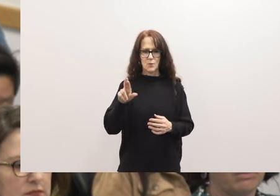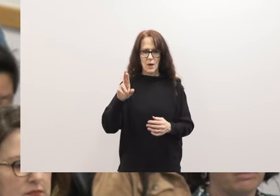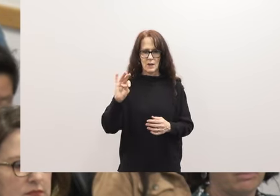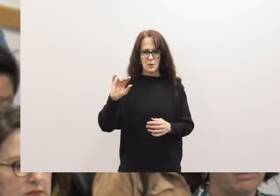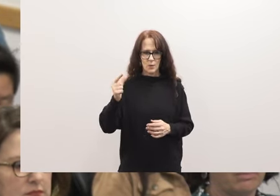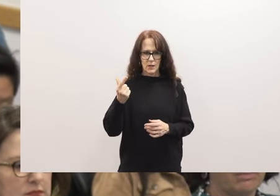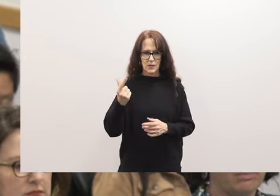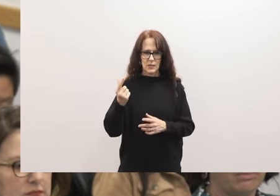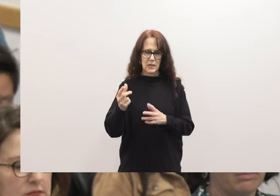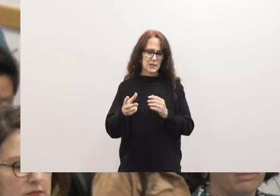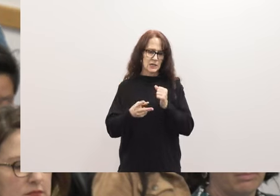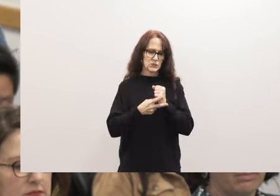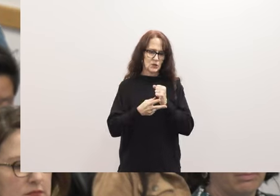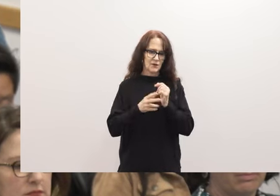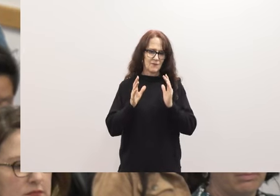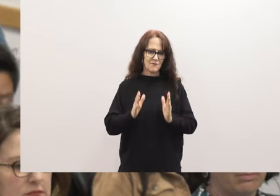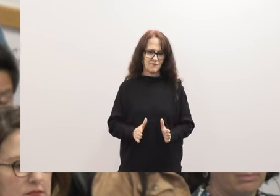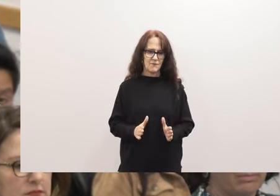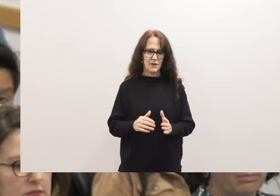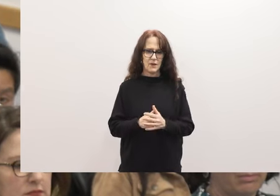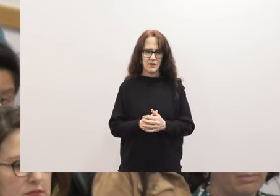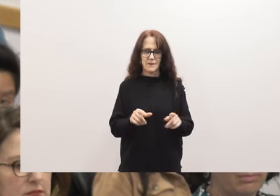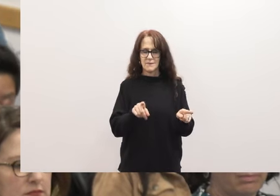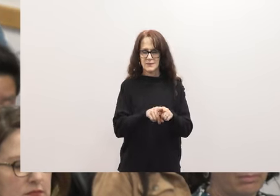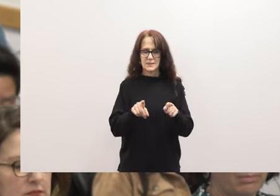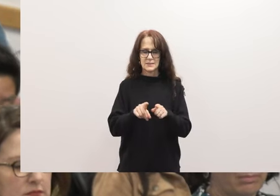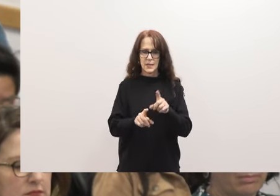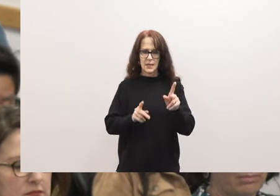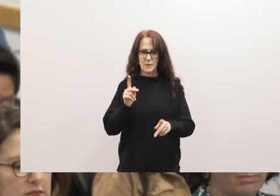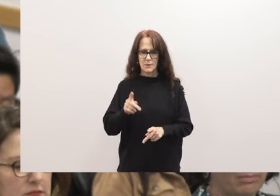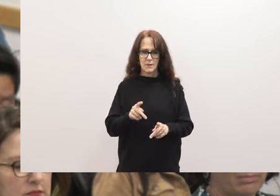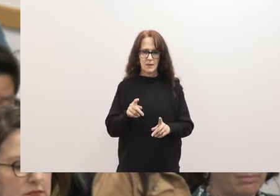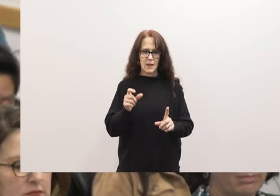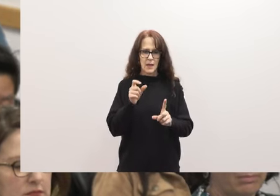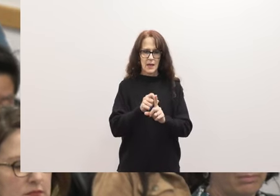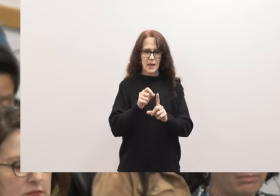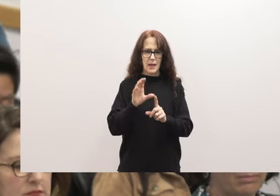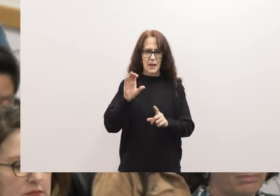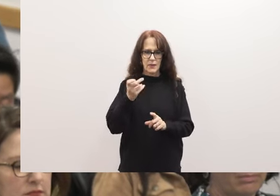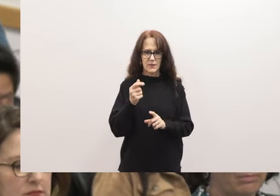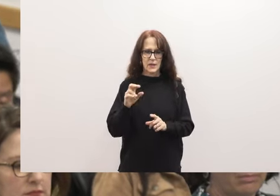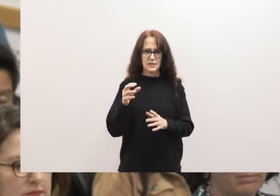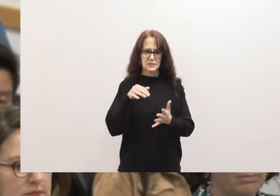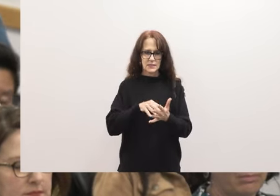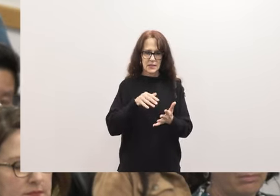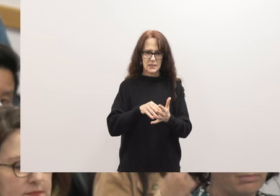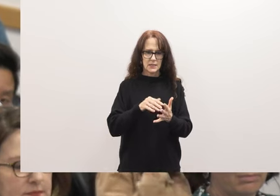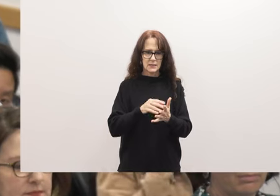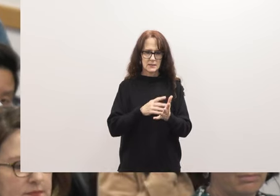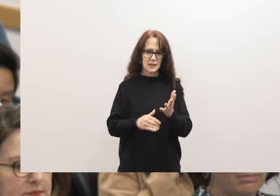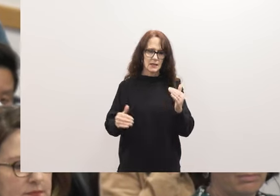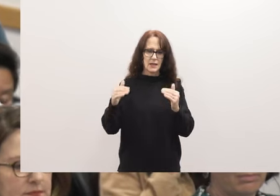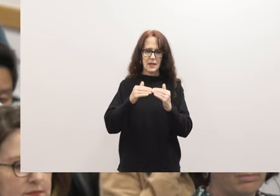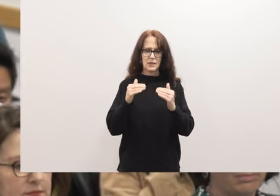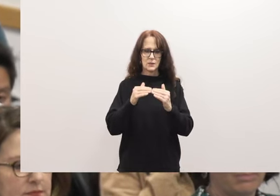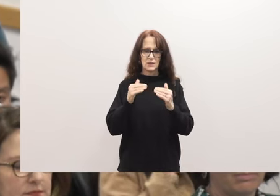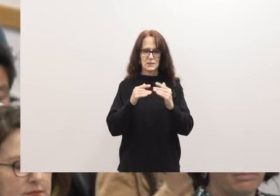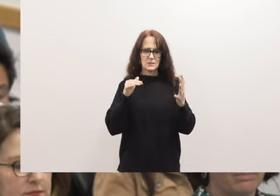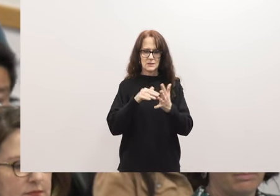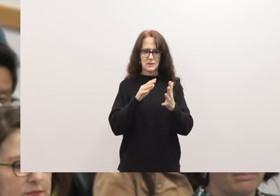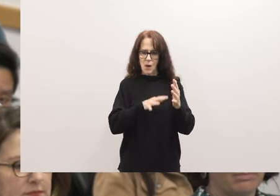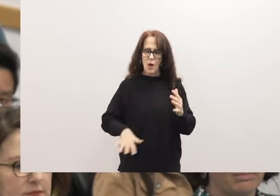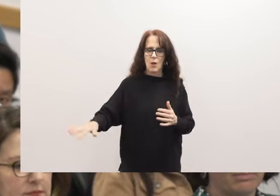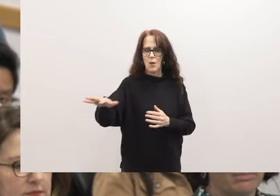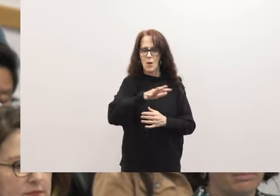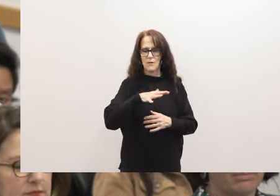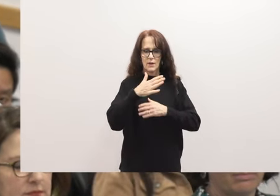country. The same interests that are attacking ethnic studies and equity efforts across this country. So today